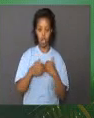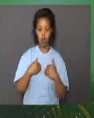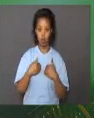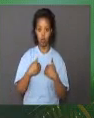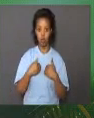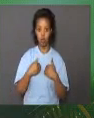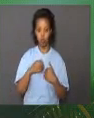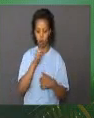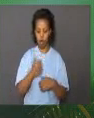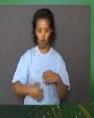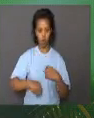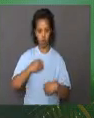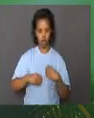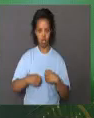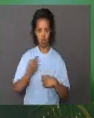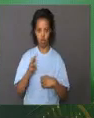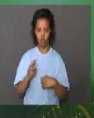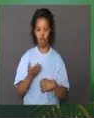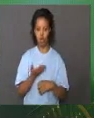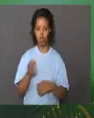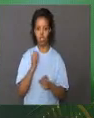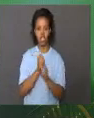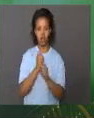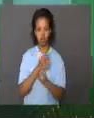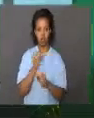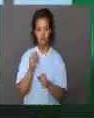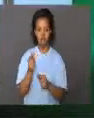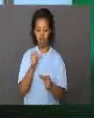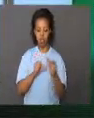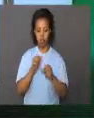built, and how the structures are connected.